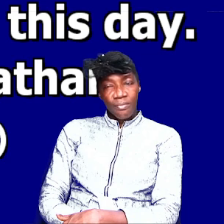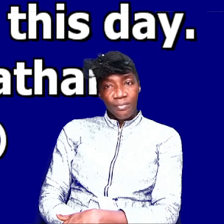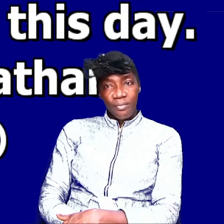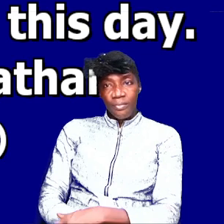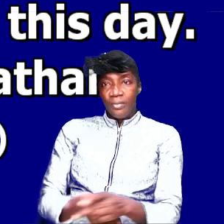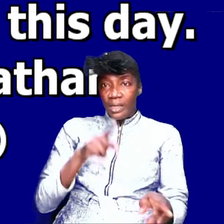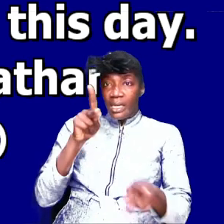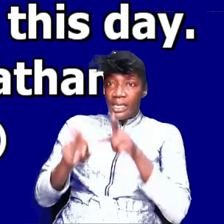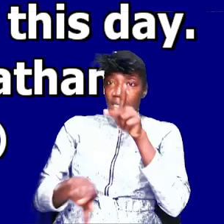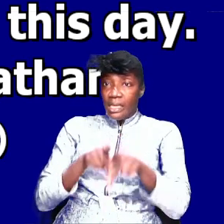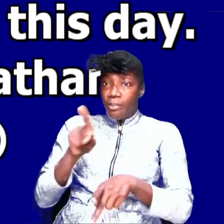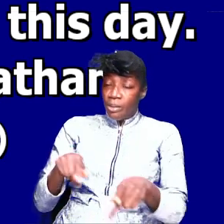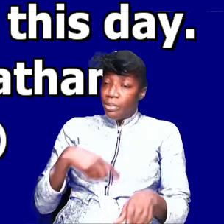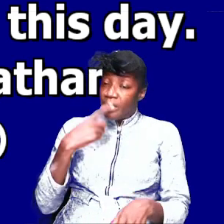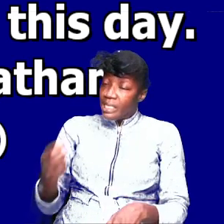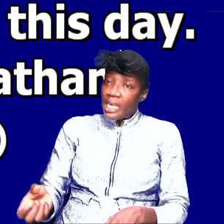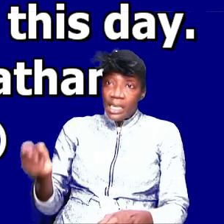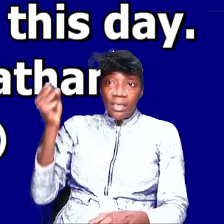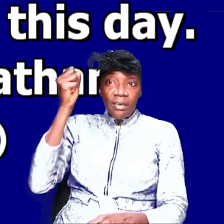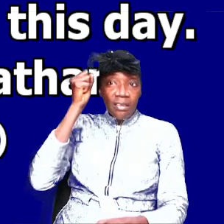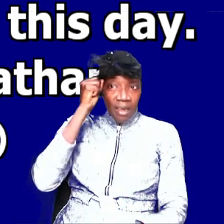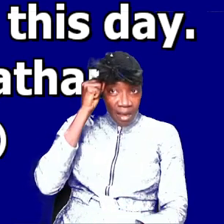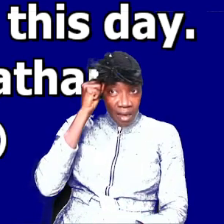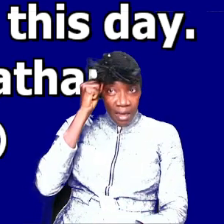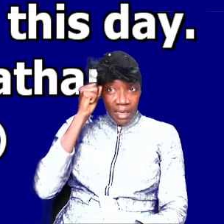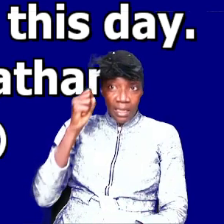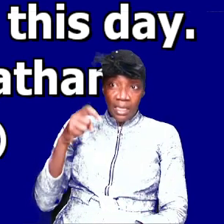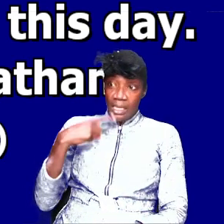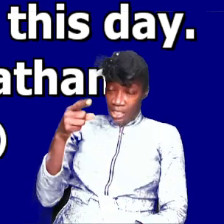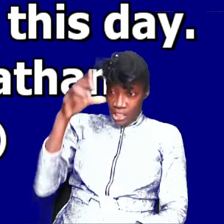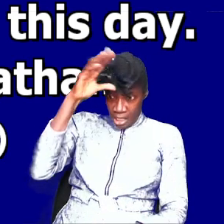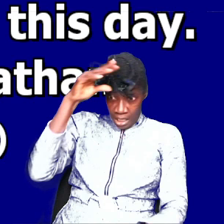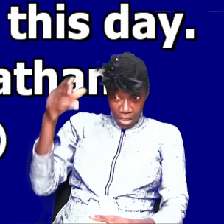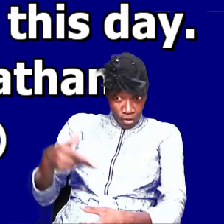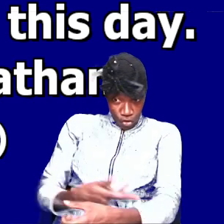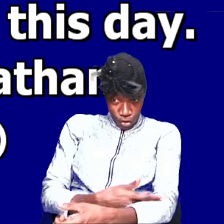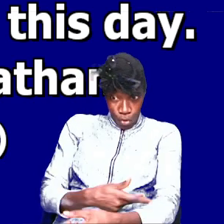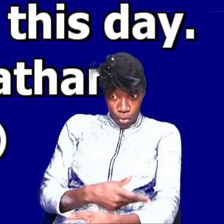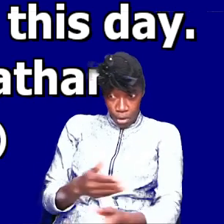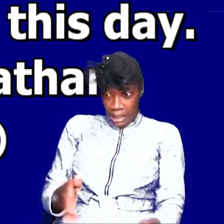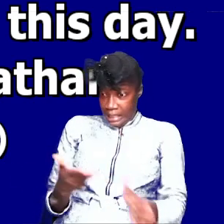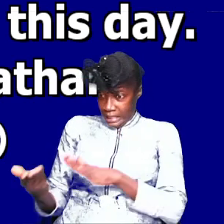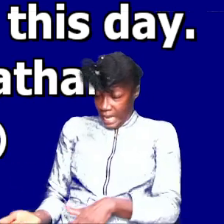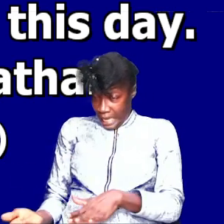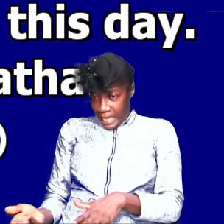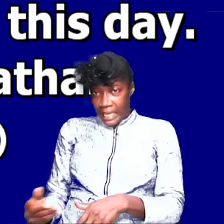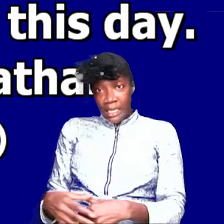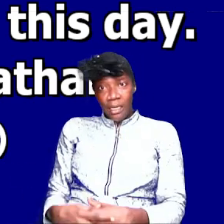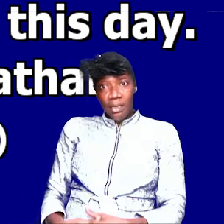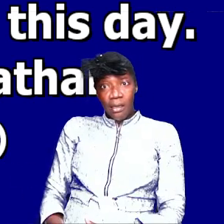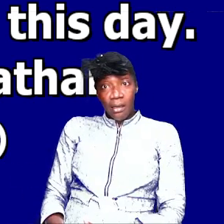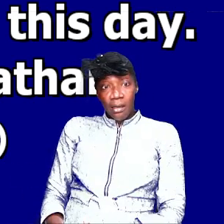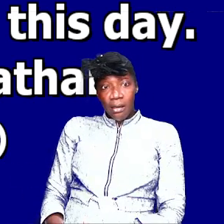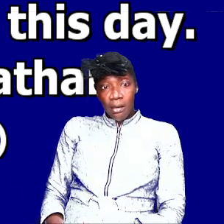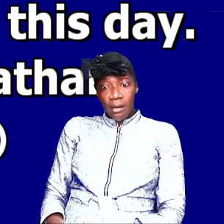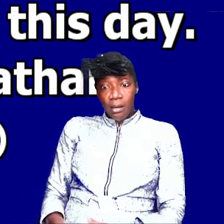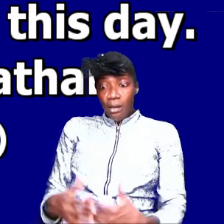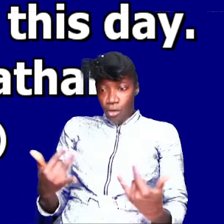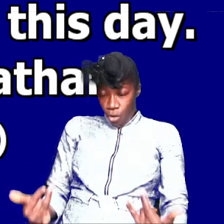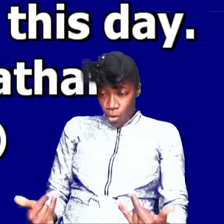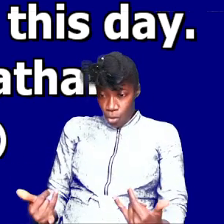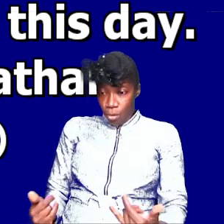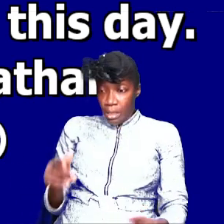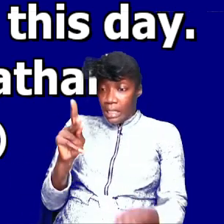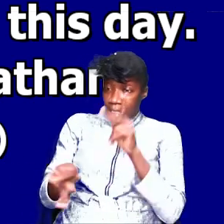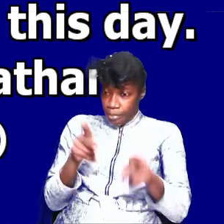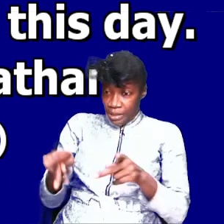And the people said unto Saul, shall Jonathan die? So look here now, in essence, the people now stand up